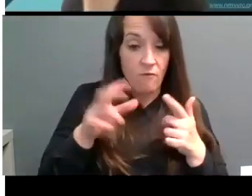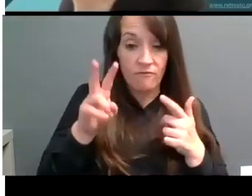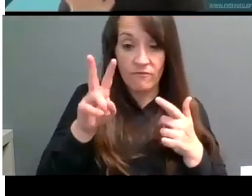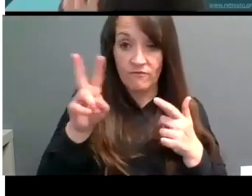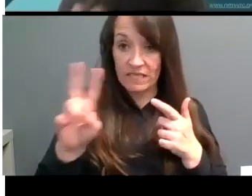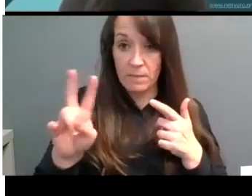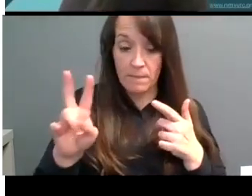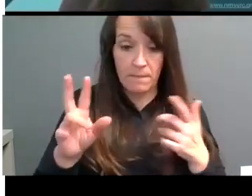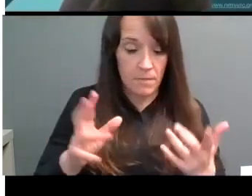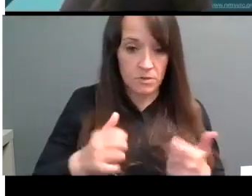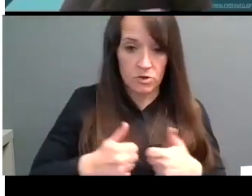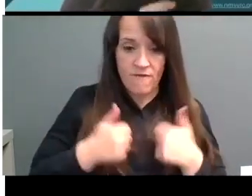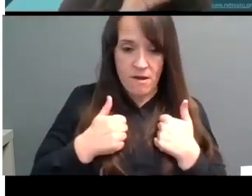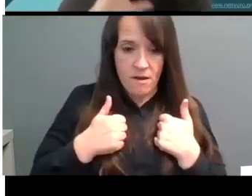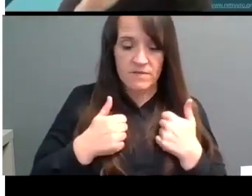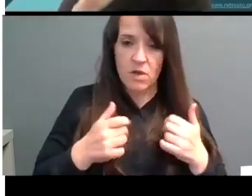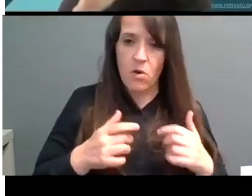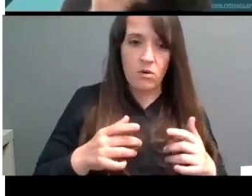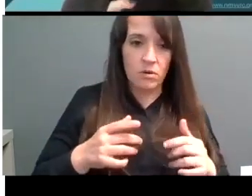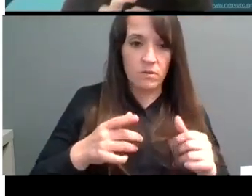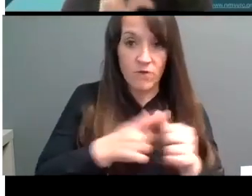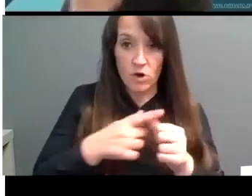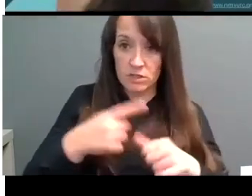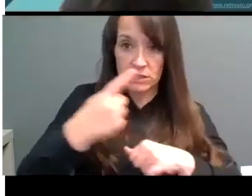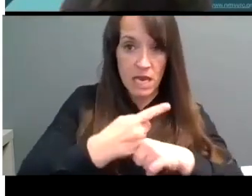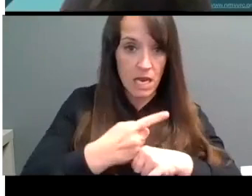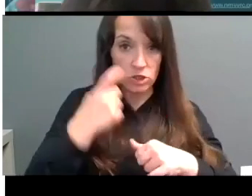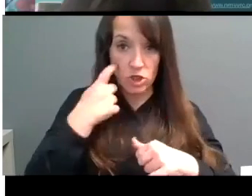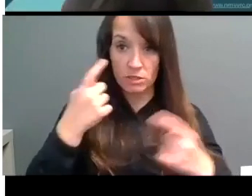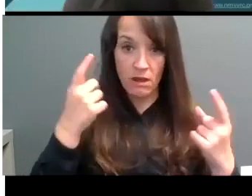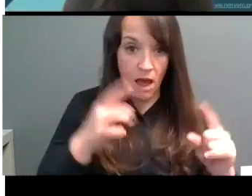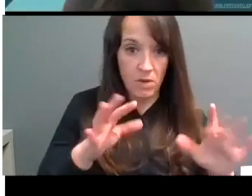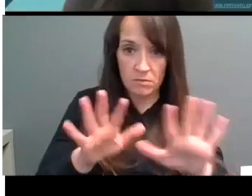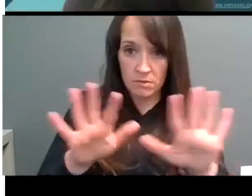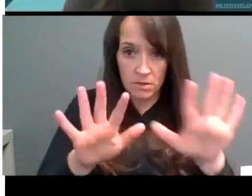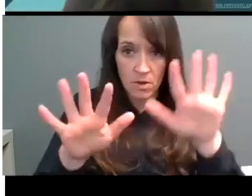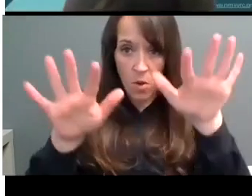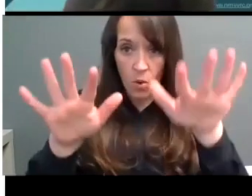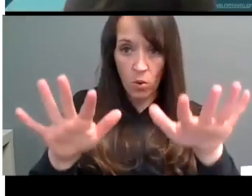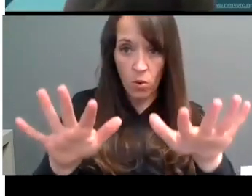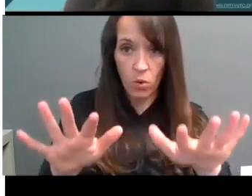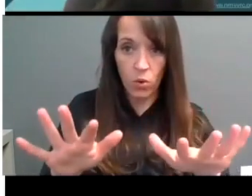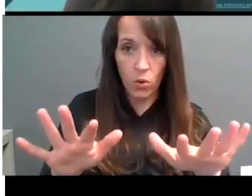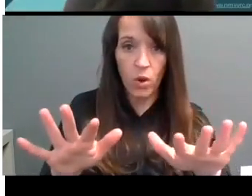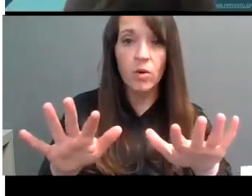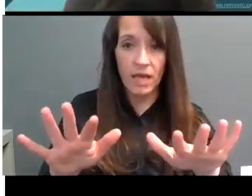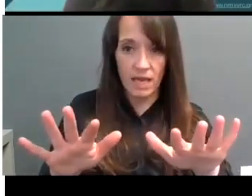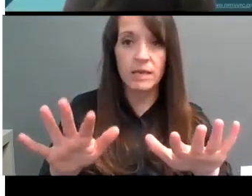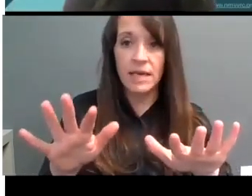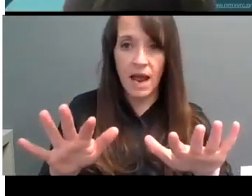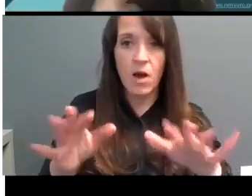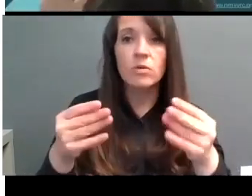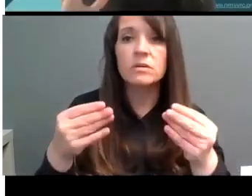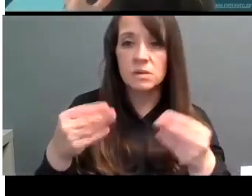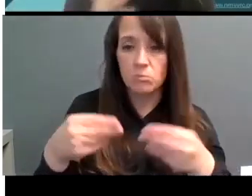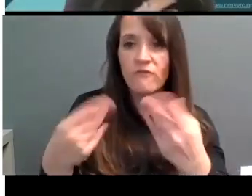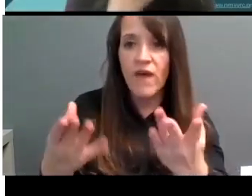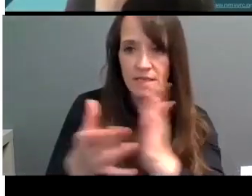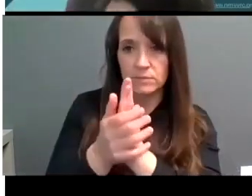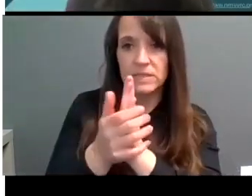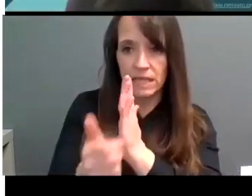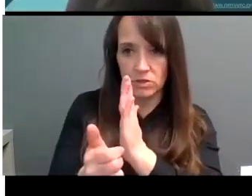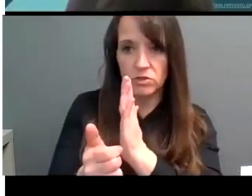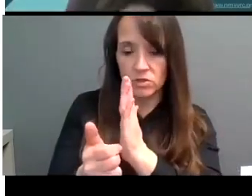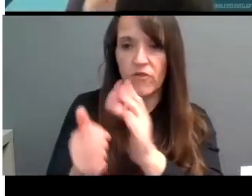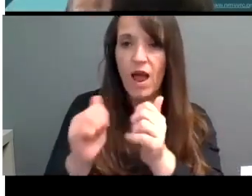that triage, and now you're moving into some skills in order to get people through this phase. The skills here